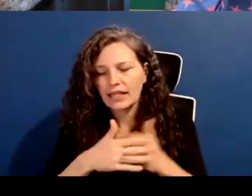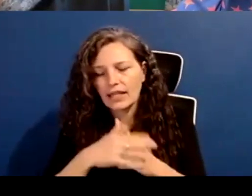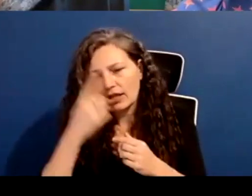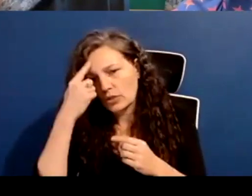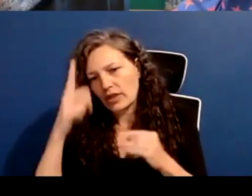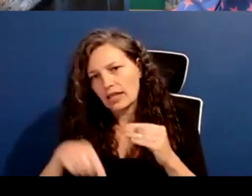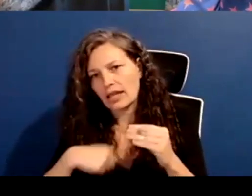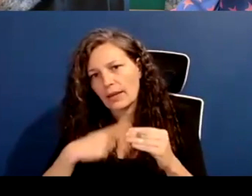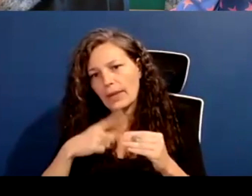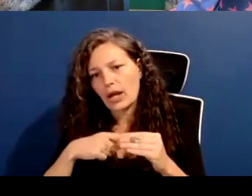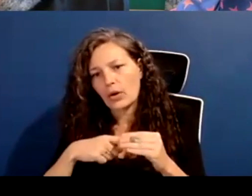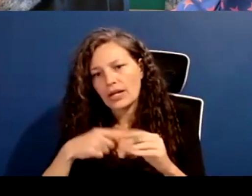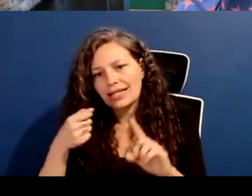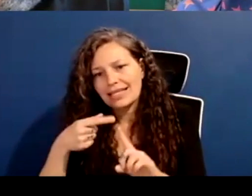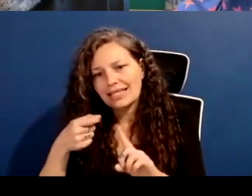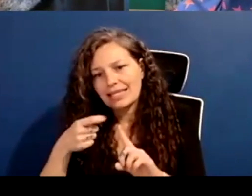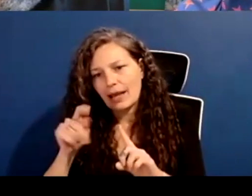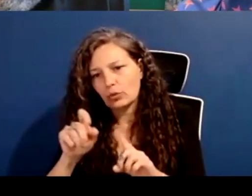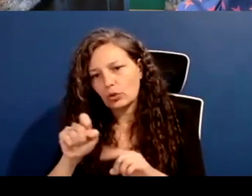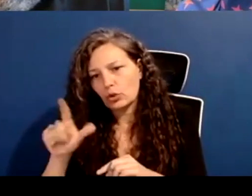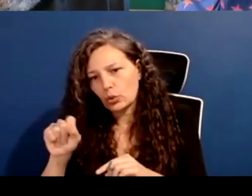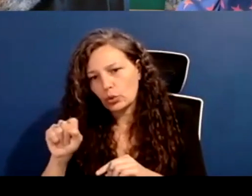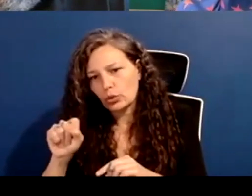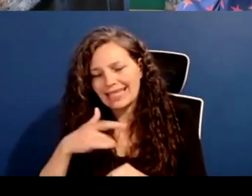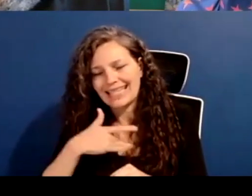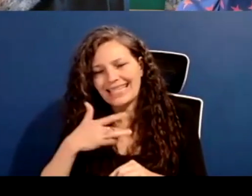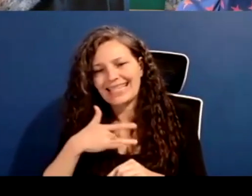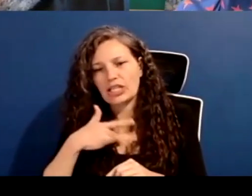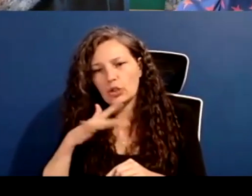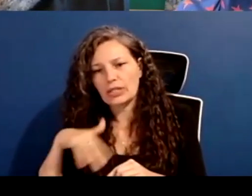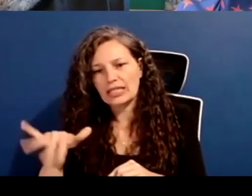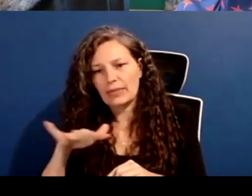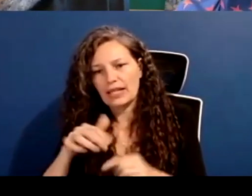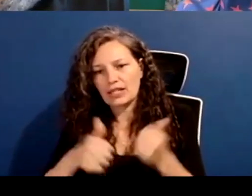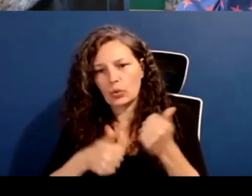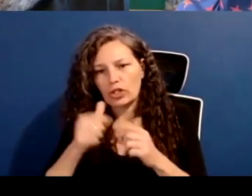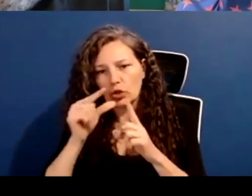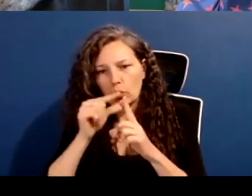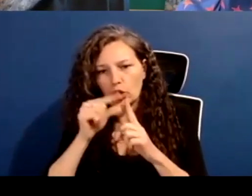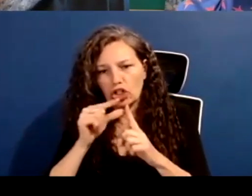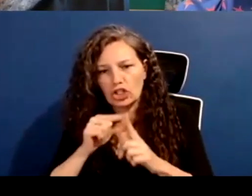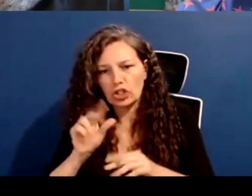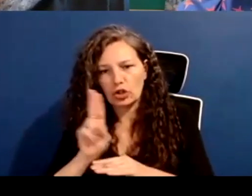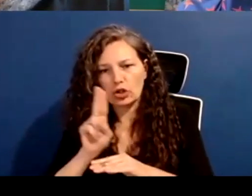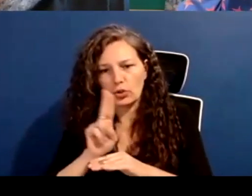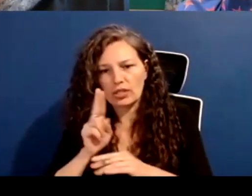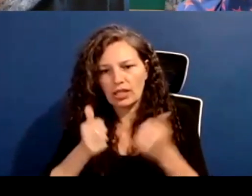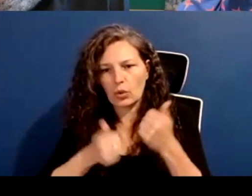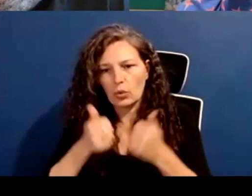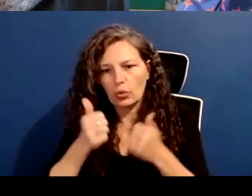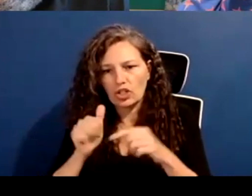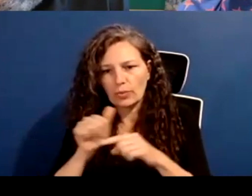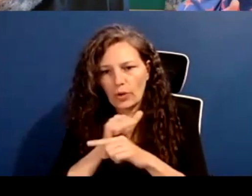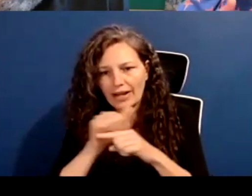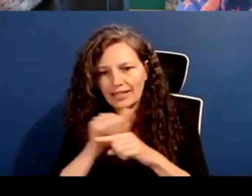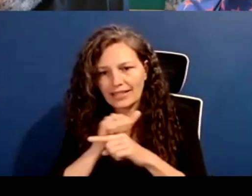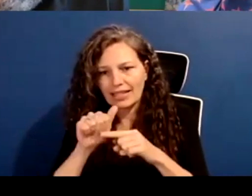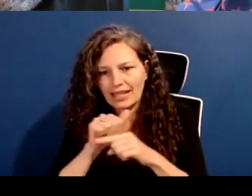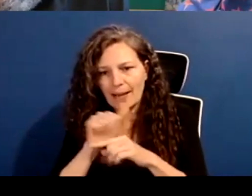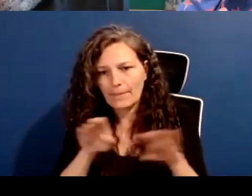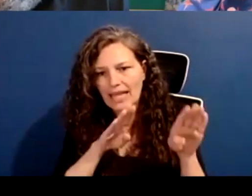STEM tools and sensory space and what words we're using to, and what practices and behaviors we